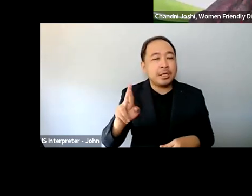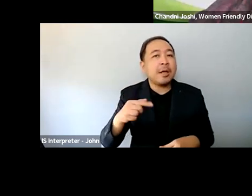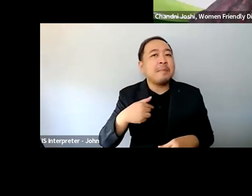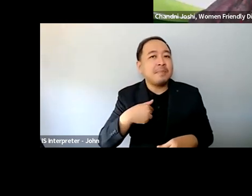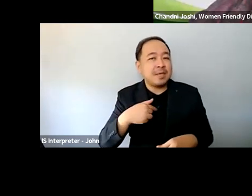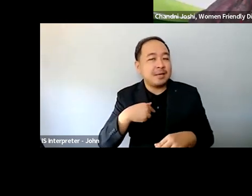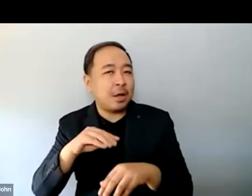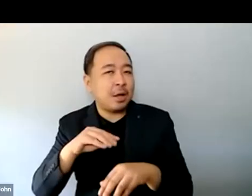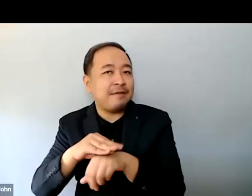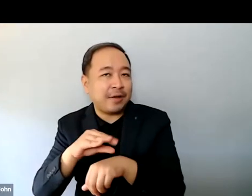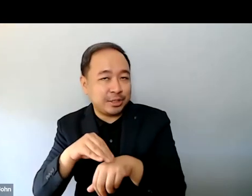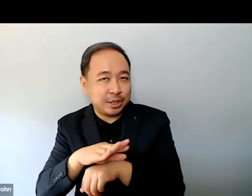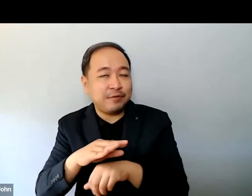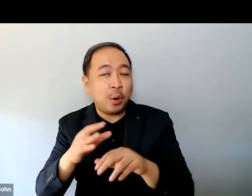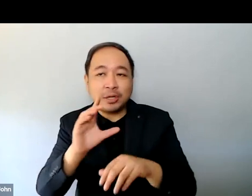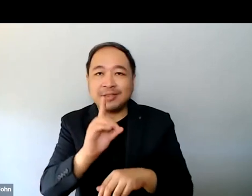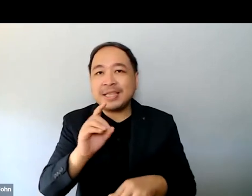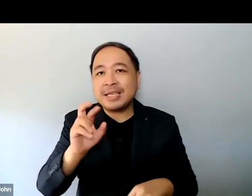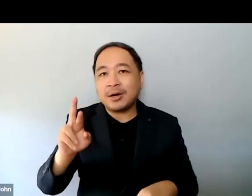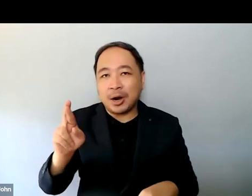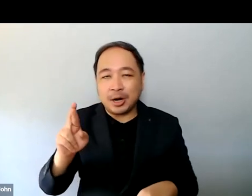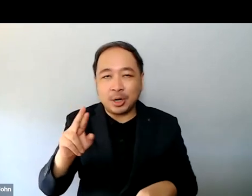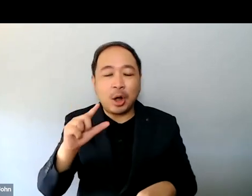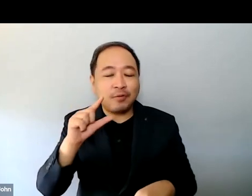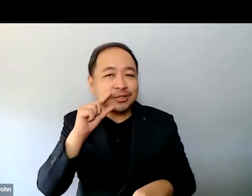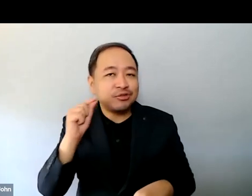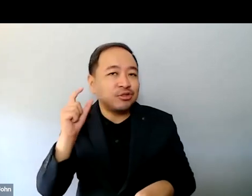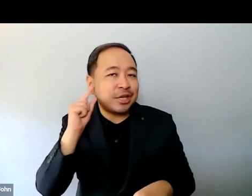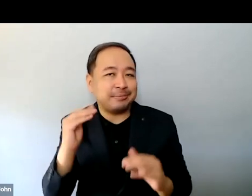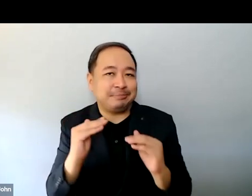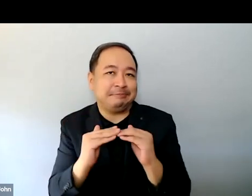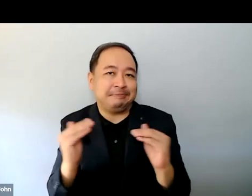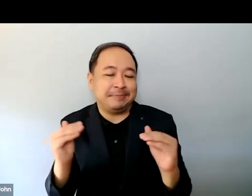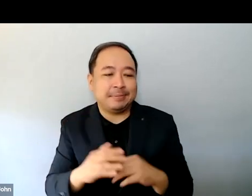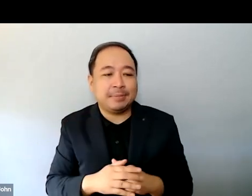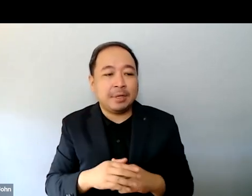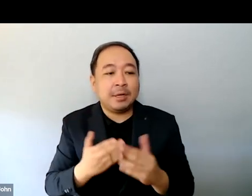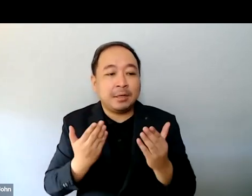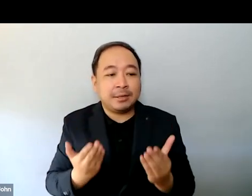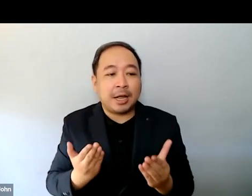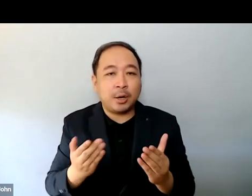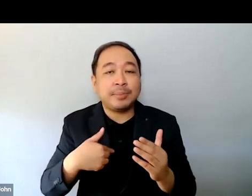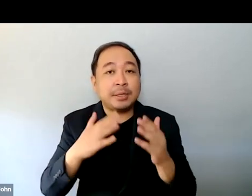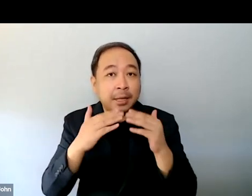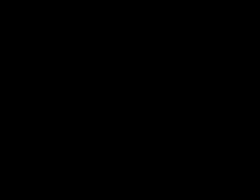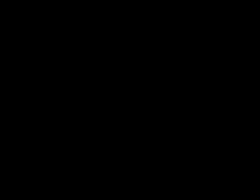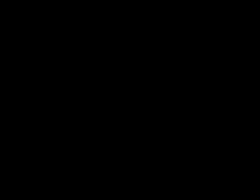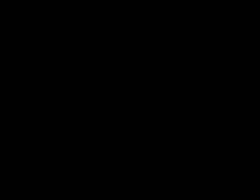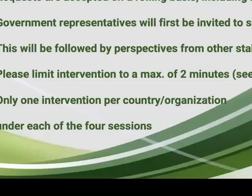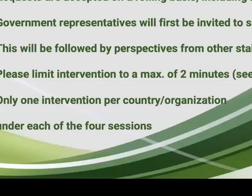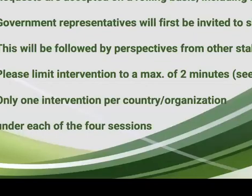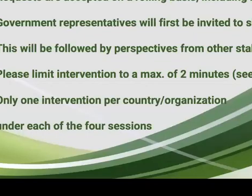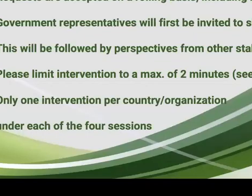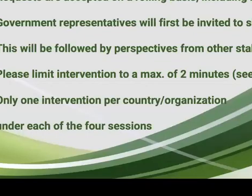Risk Reduction. After that compelling presentation and panel, it's my great privilege to moderate this plenary discussion for